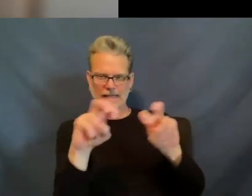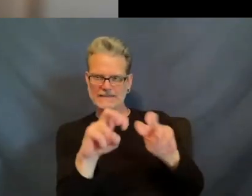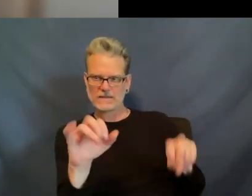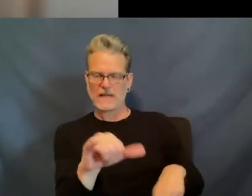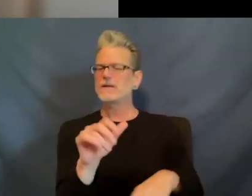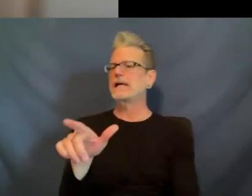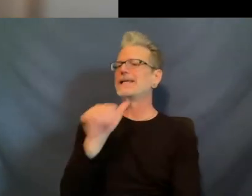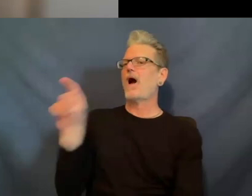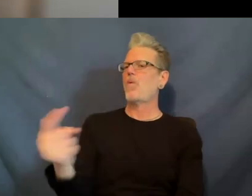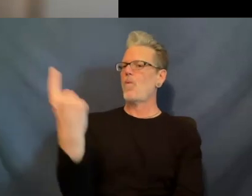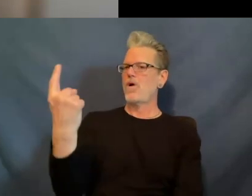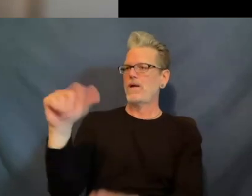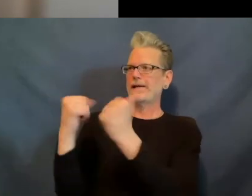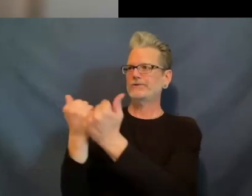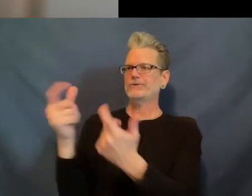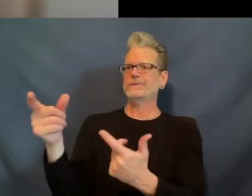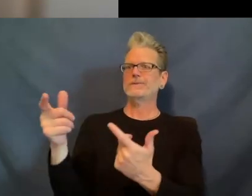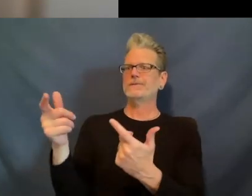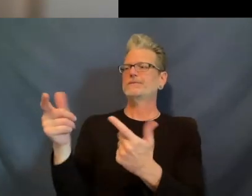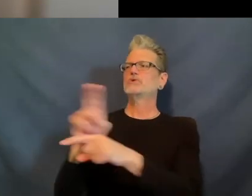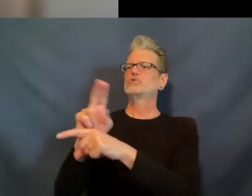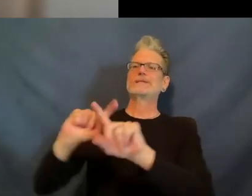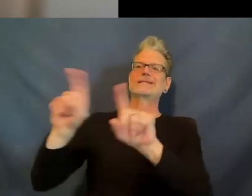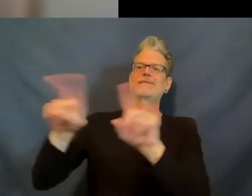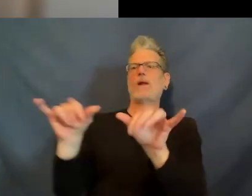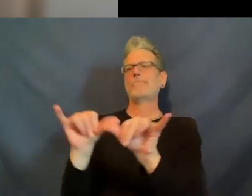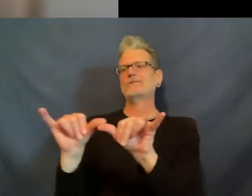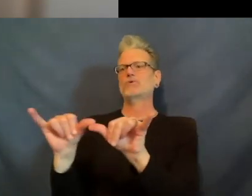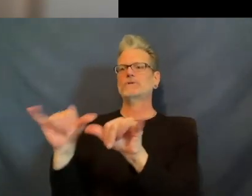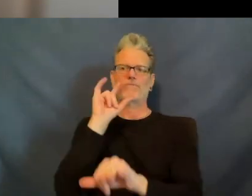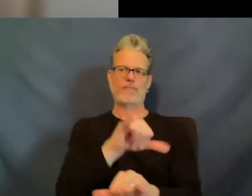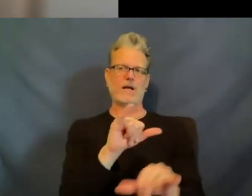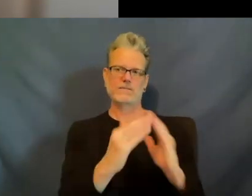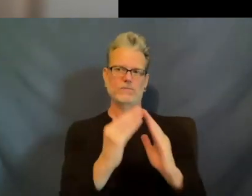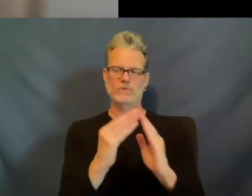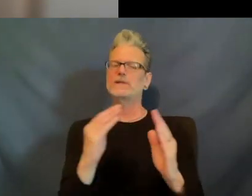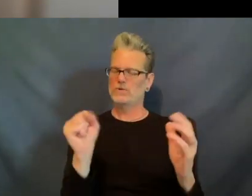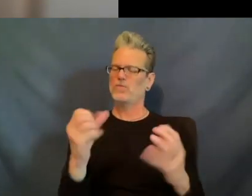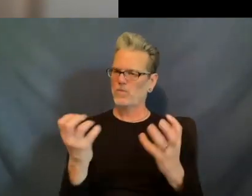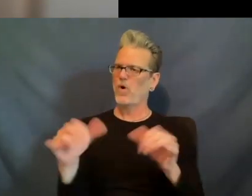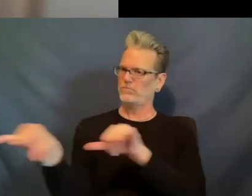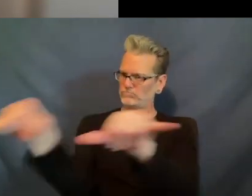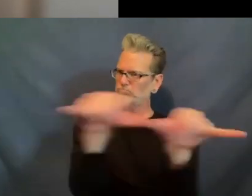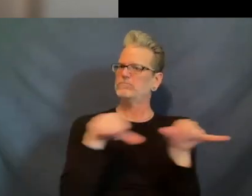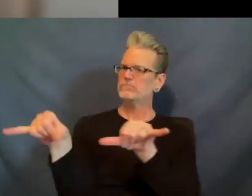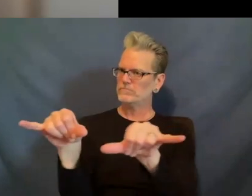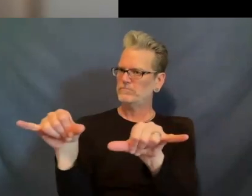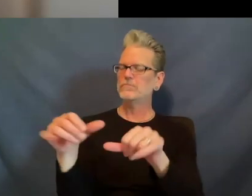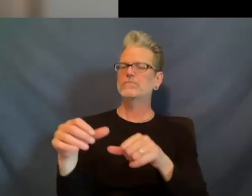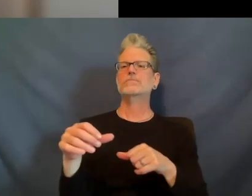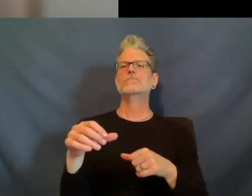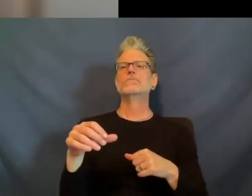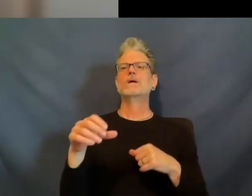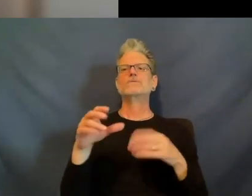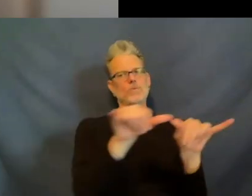applying, different metrics or criteria to these communities. So this is what you will find across the